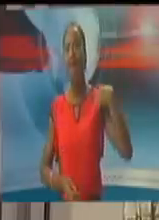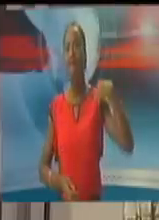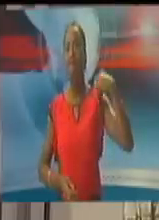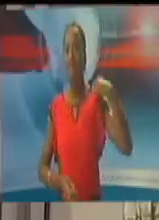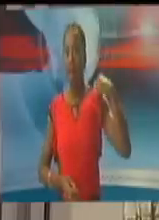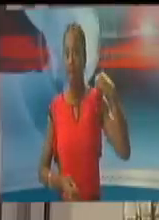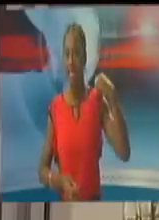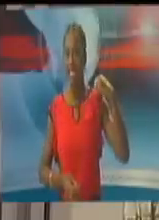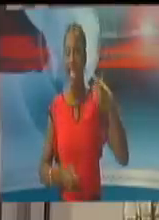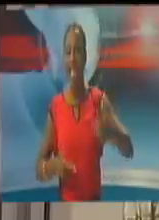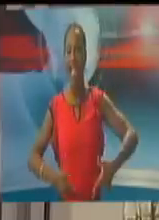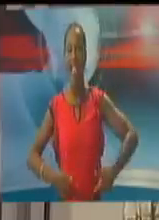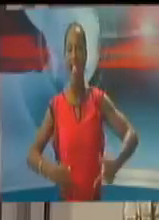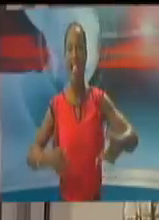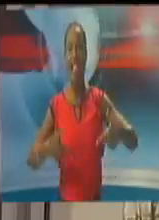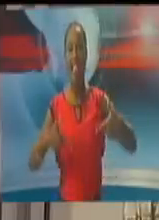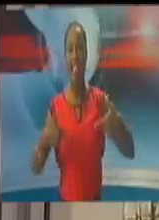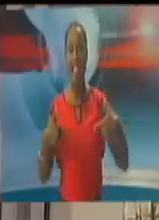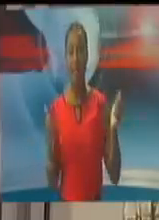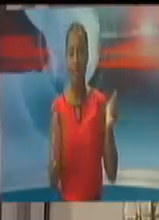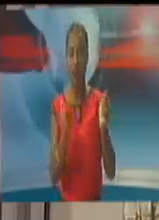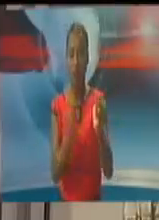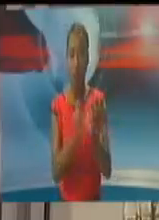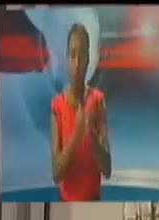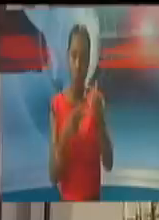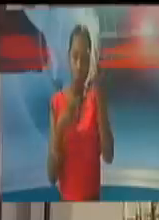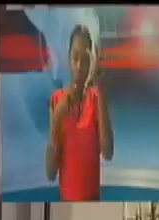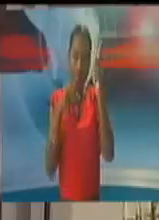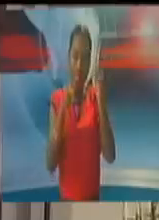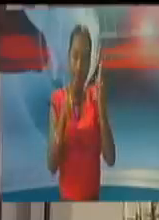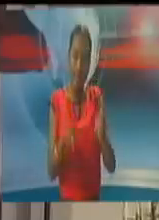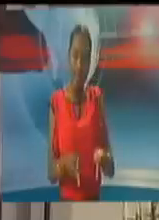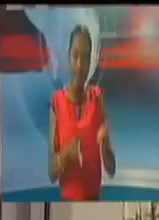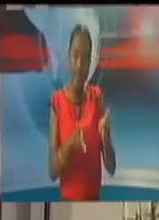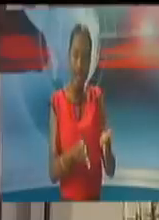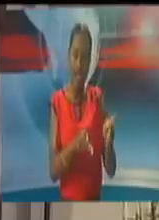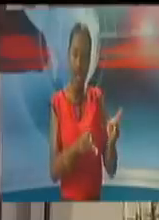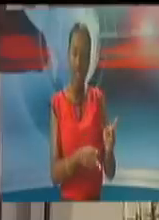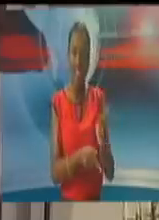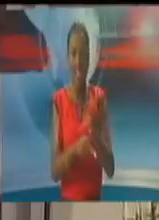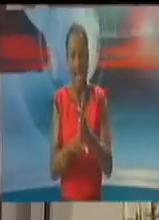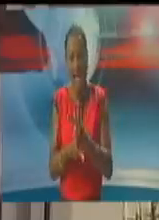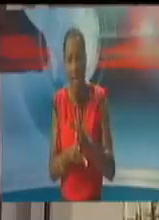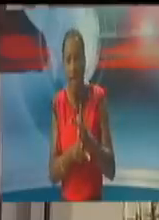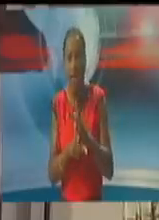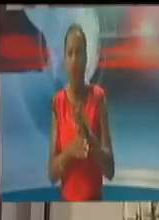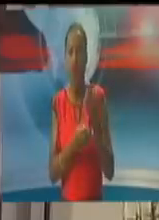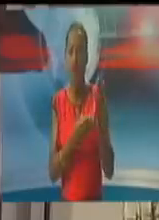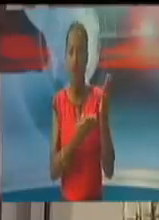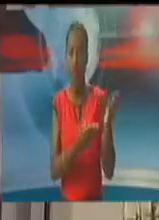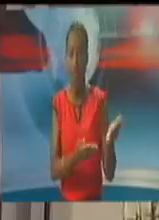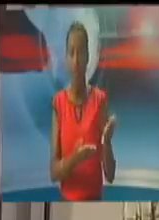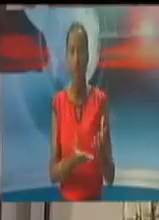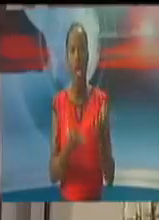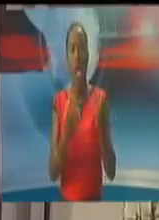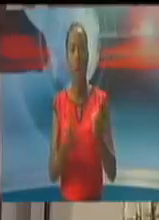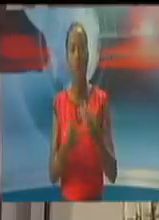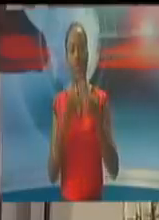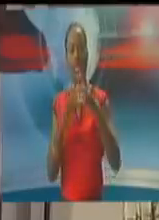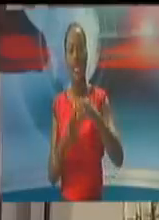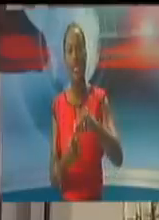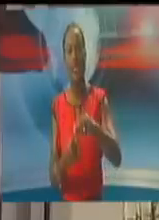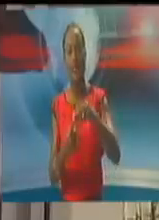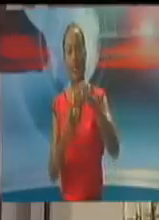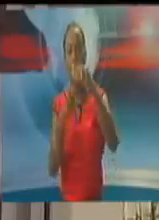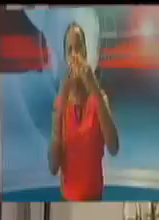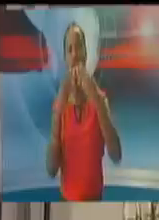and live with these patients and nurse them back to proper health. And again, I want to say a special thank you to